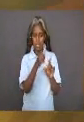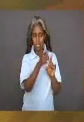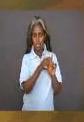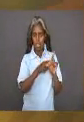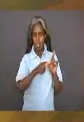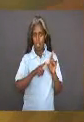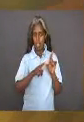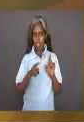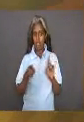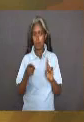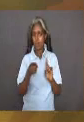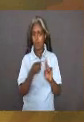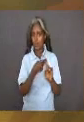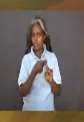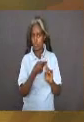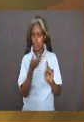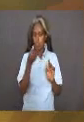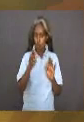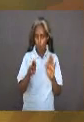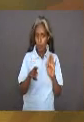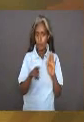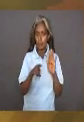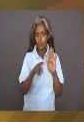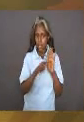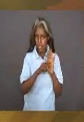angles can be positive or negative,